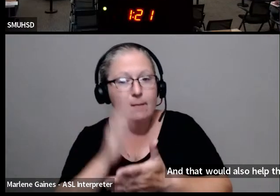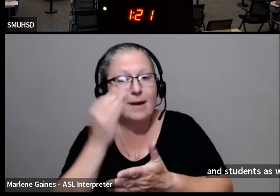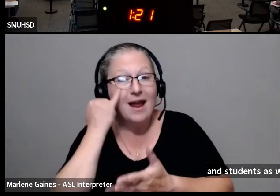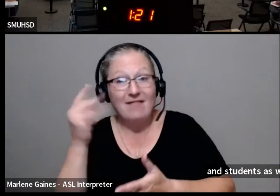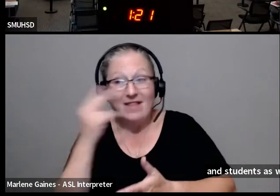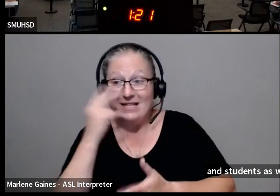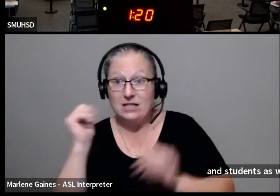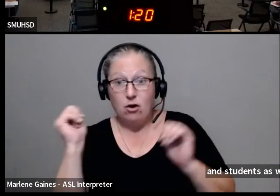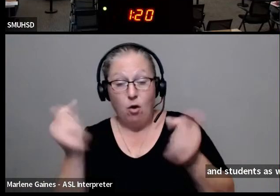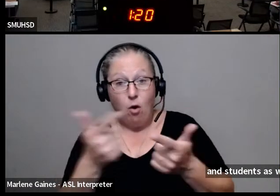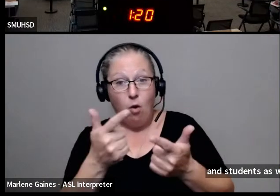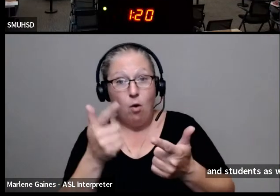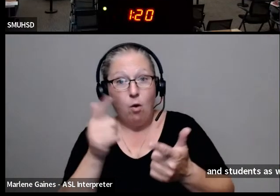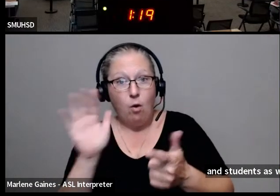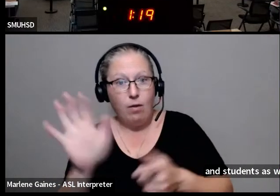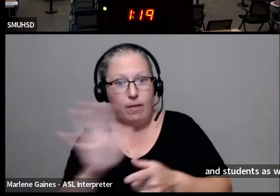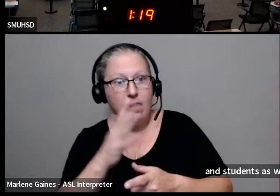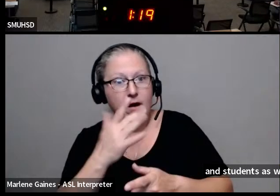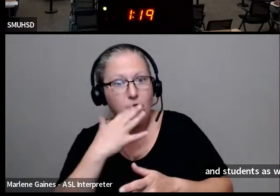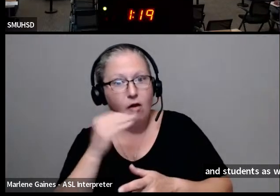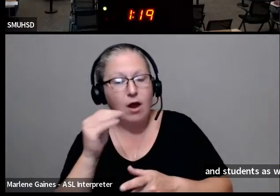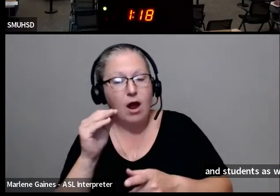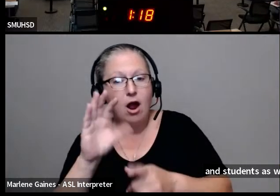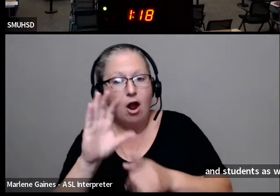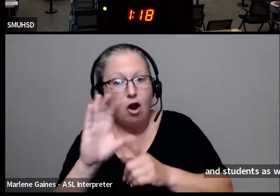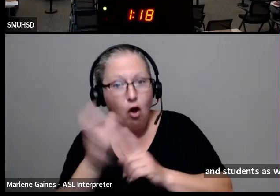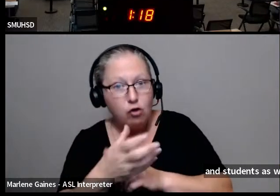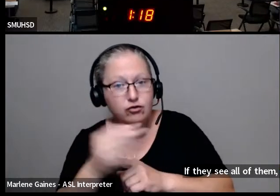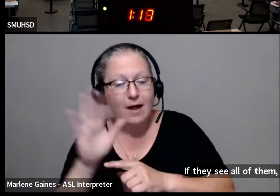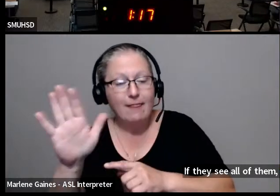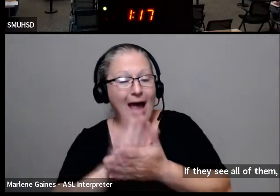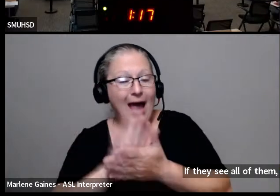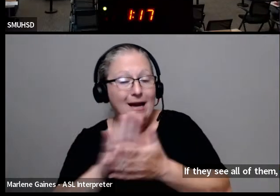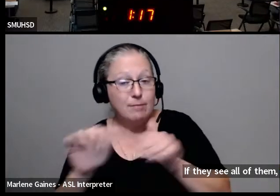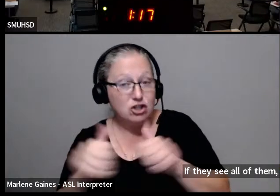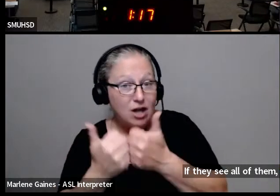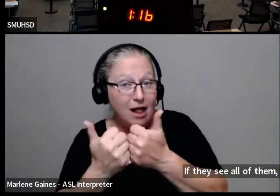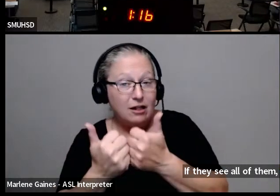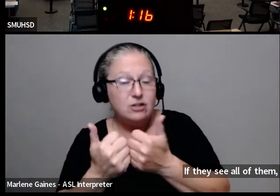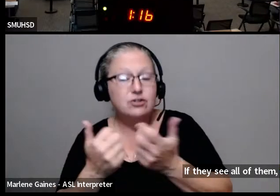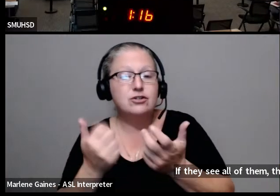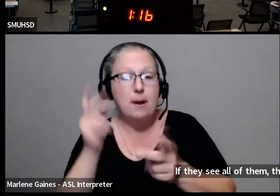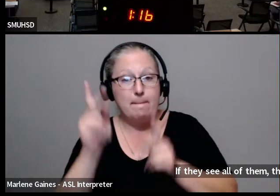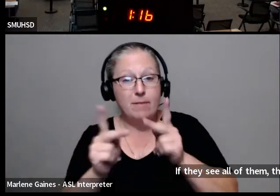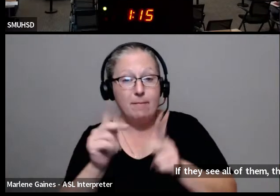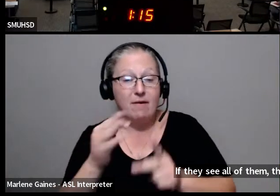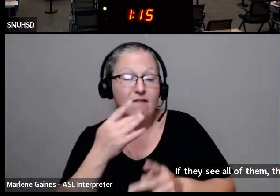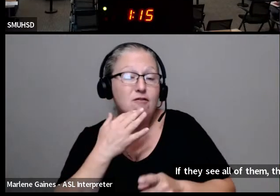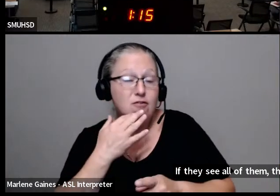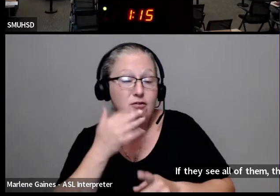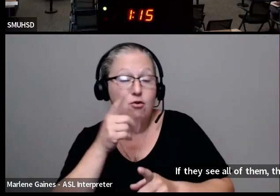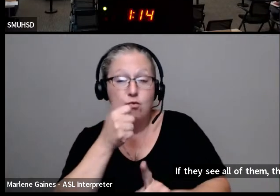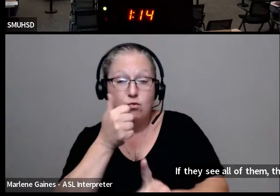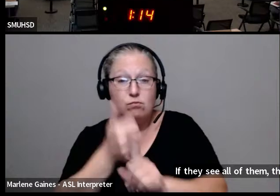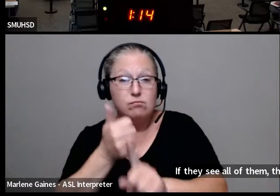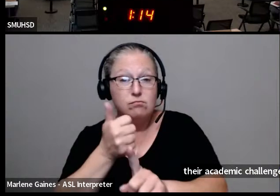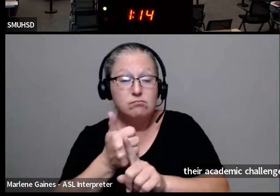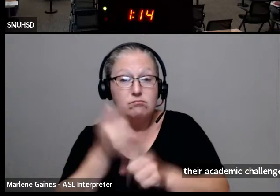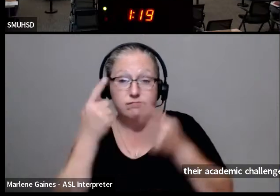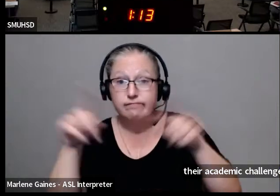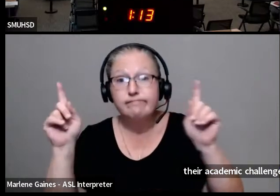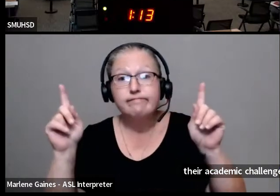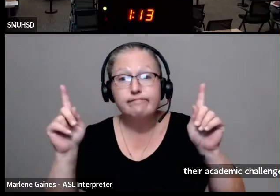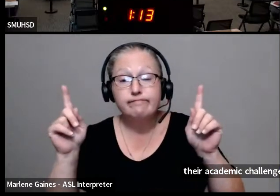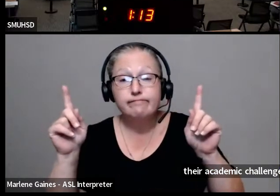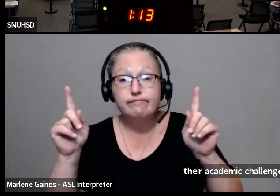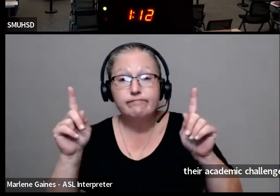all of them, their color, their culture, and their academic challenges. People of color who are successful